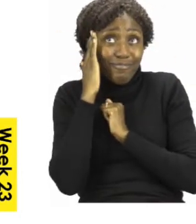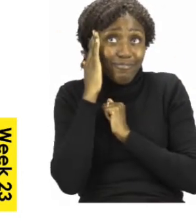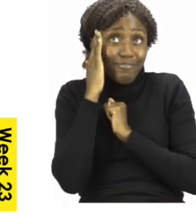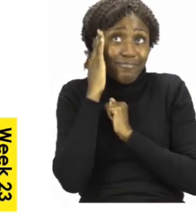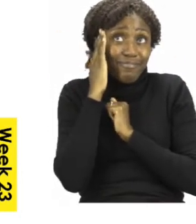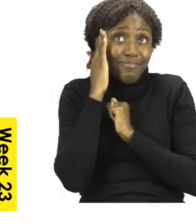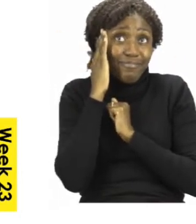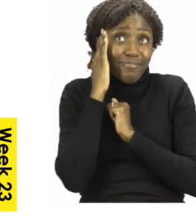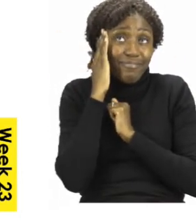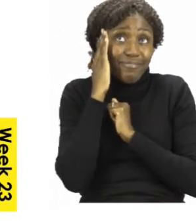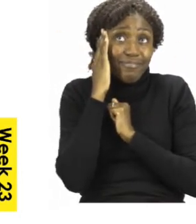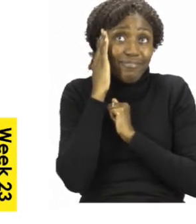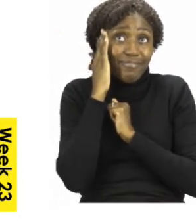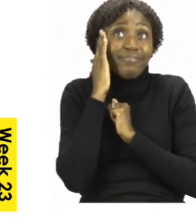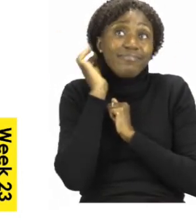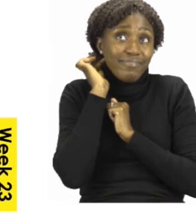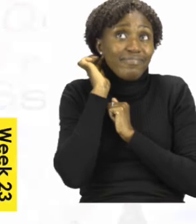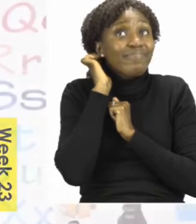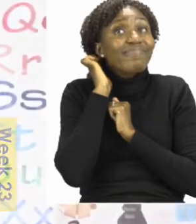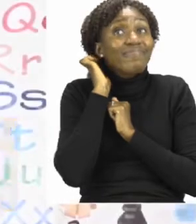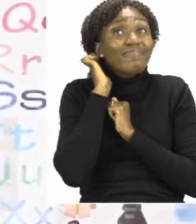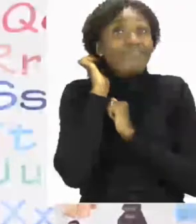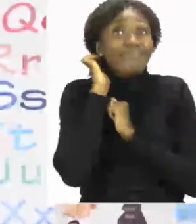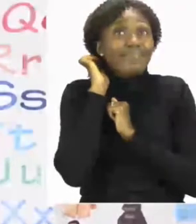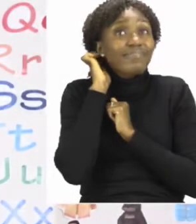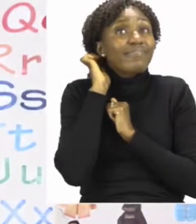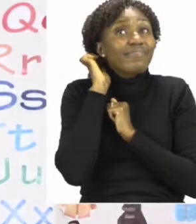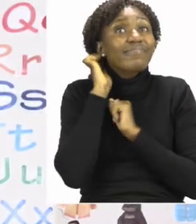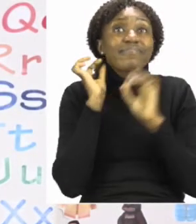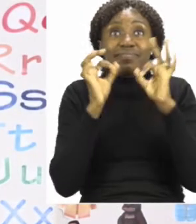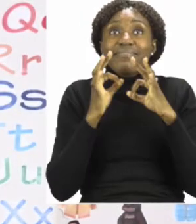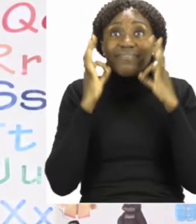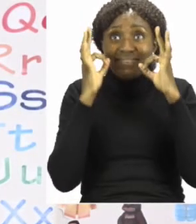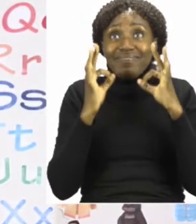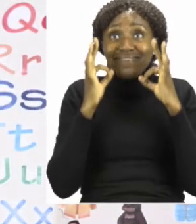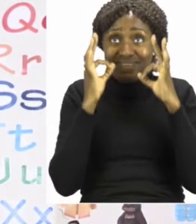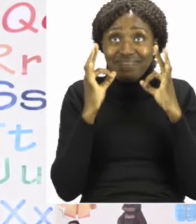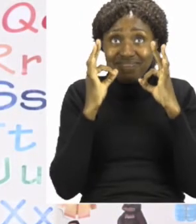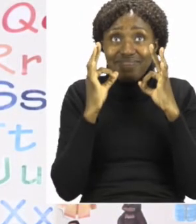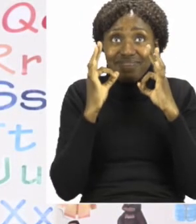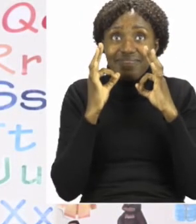say, Old MacDonald had a farm, you say,